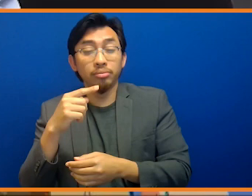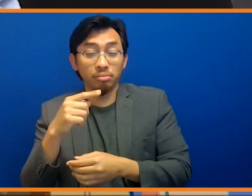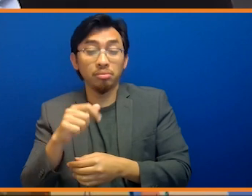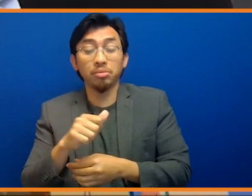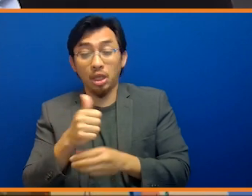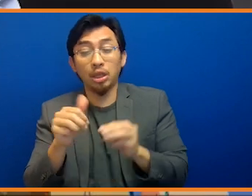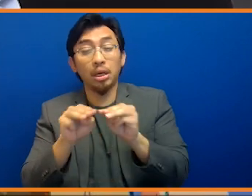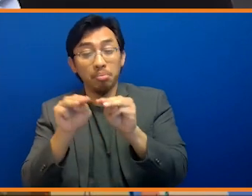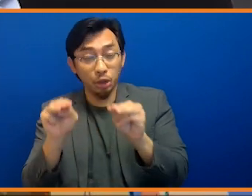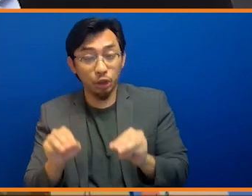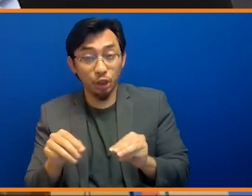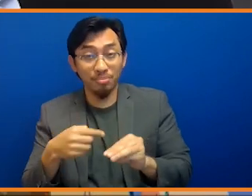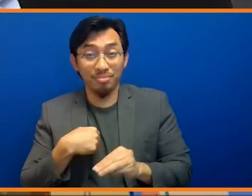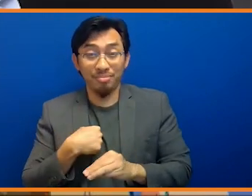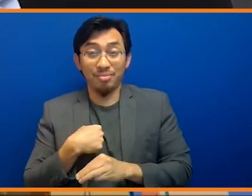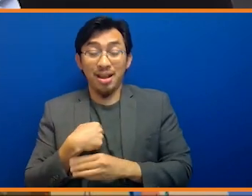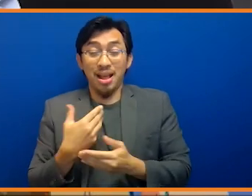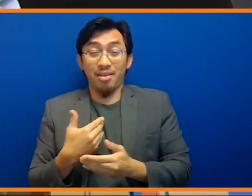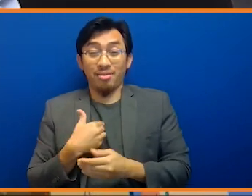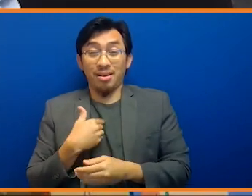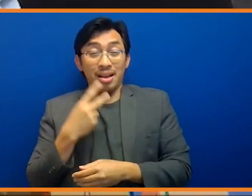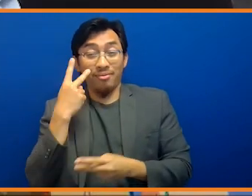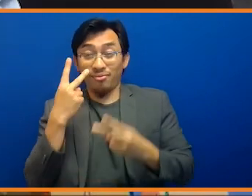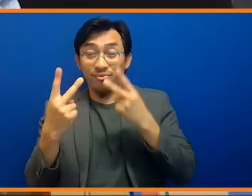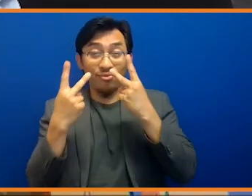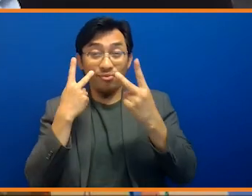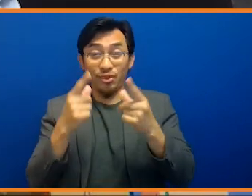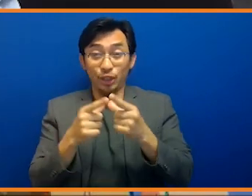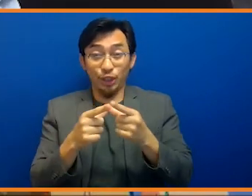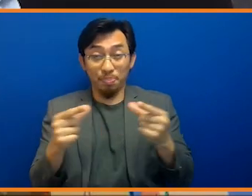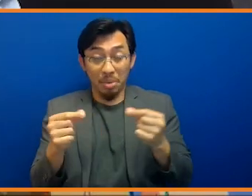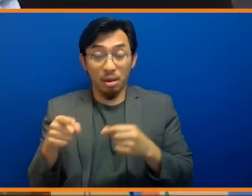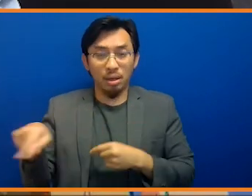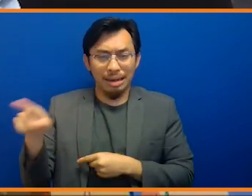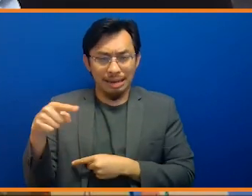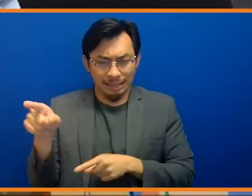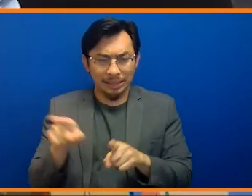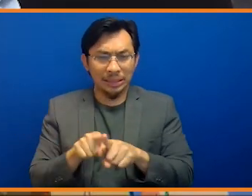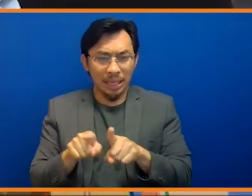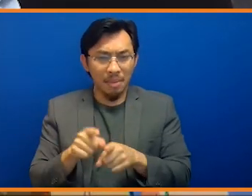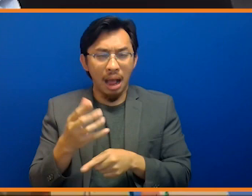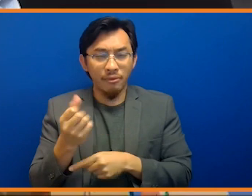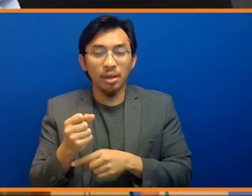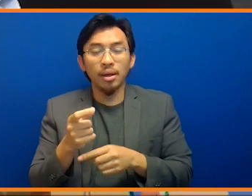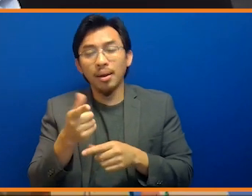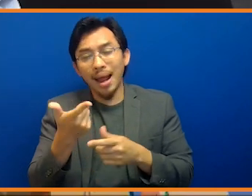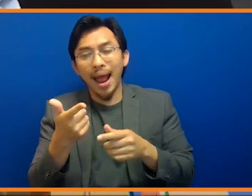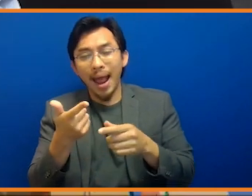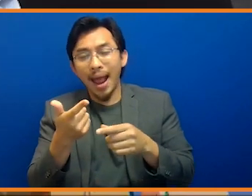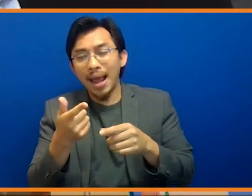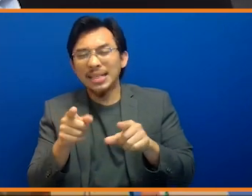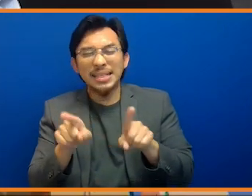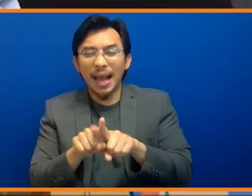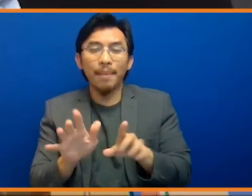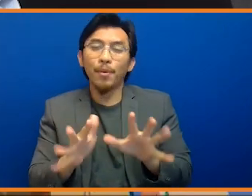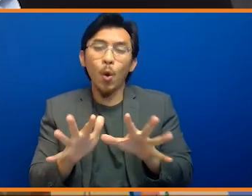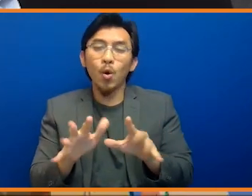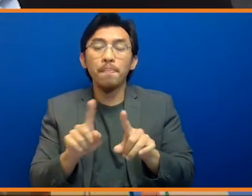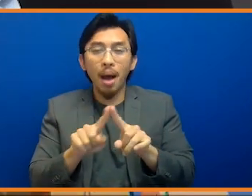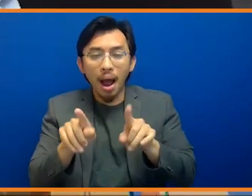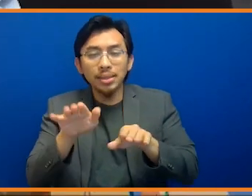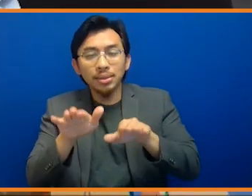museum also now I visited also in Japan, they also make not same but similar like